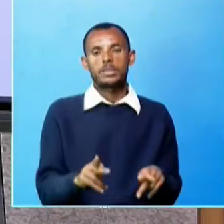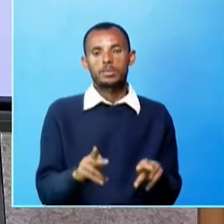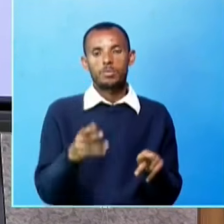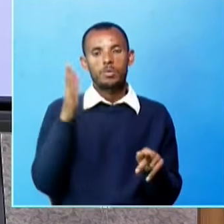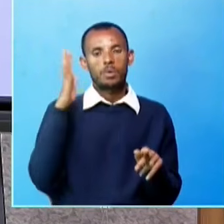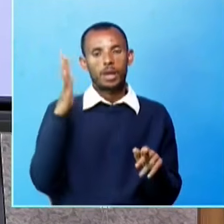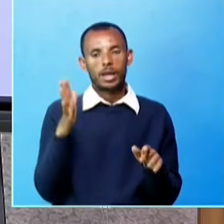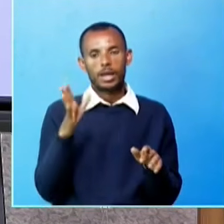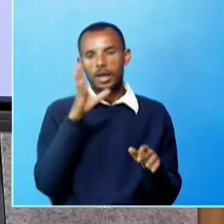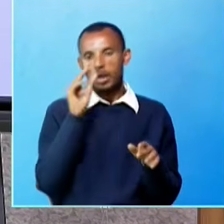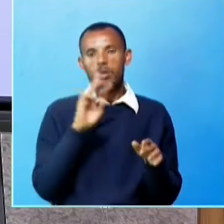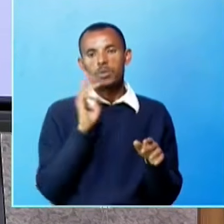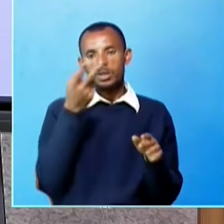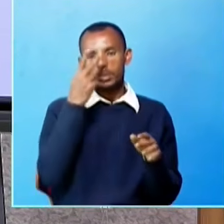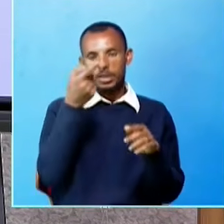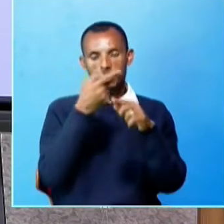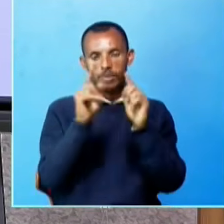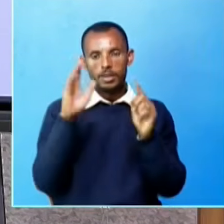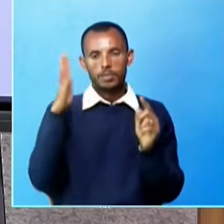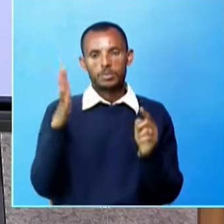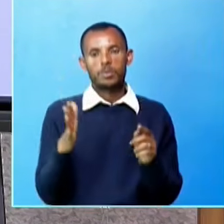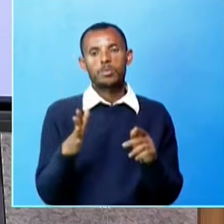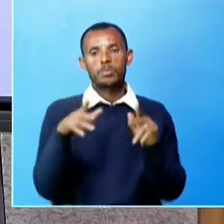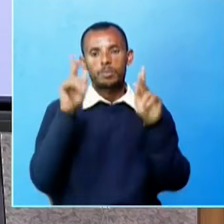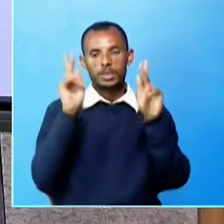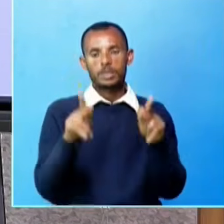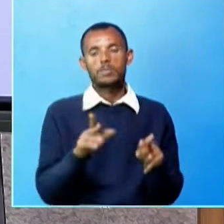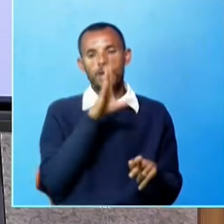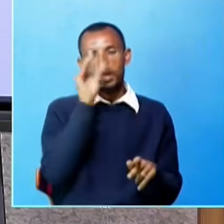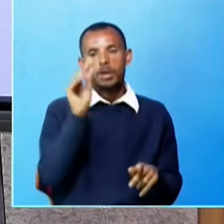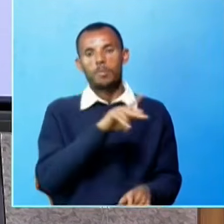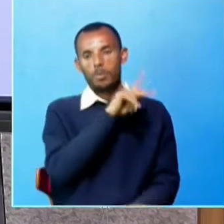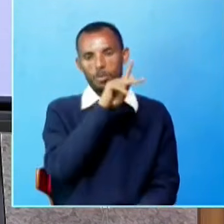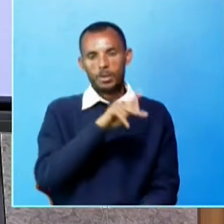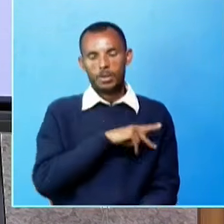different types of prism and their properties. Then after we